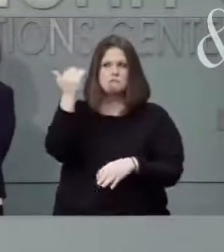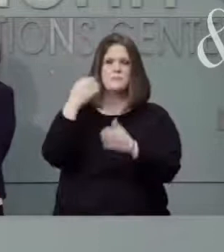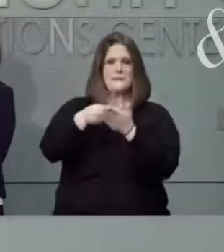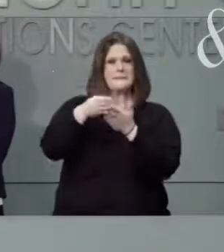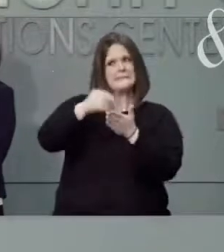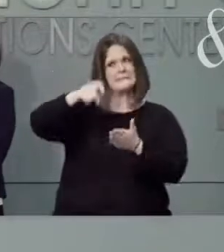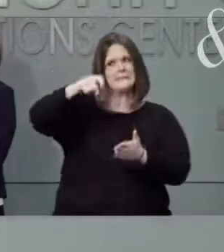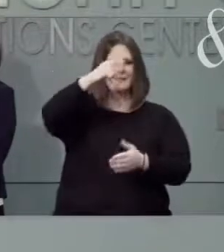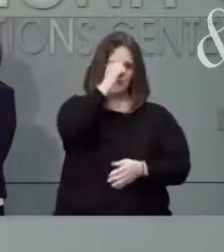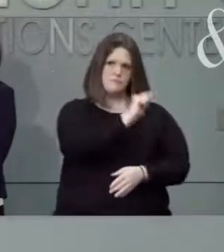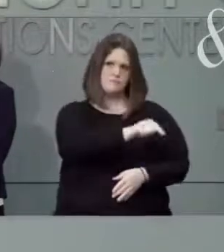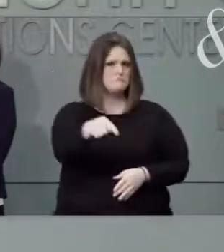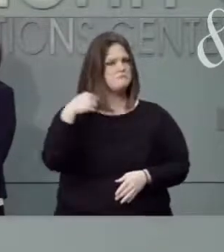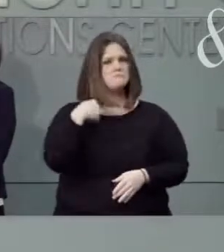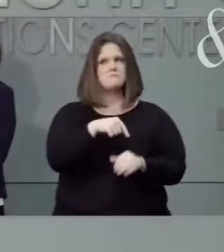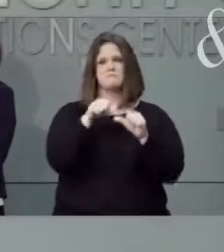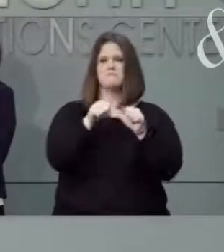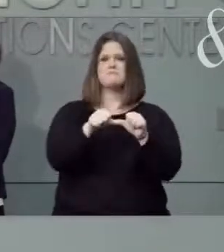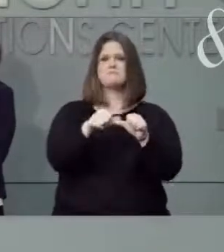Next question, please.